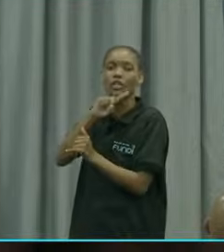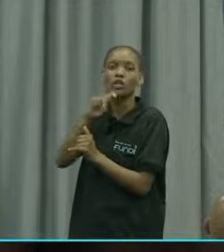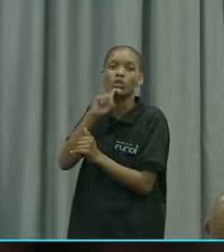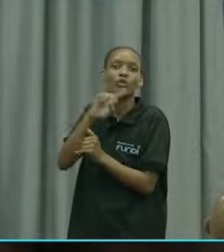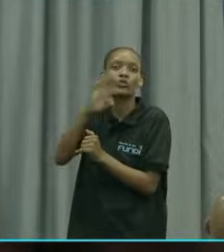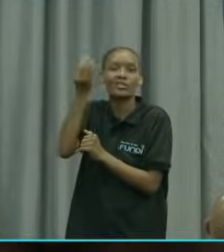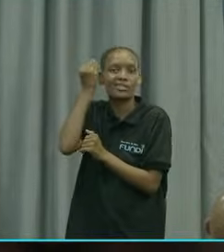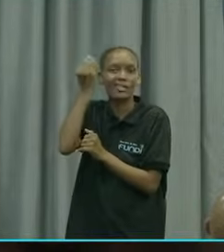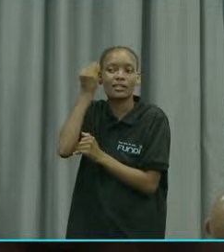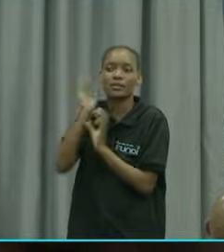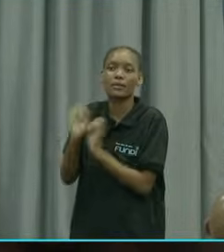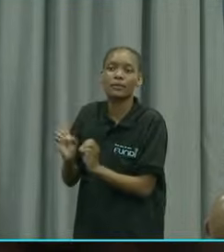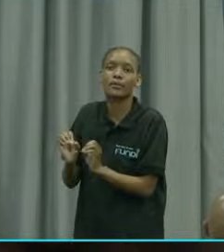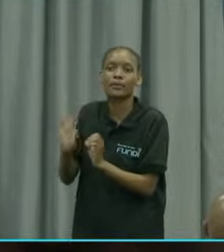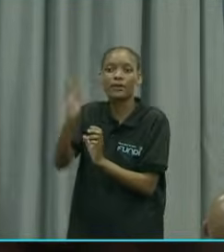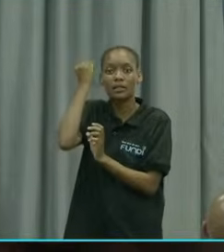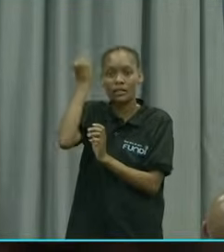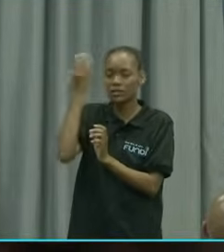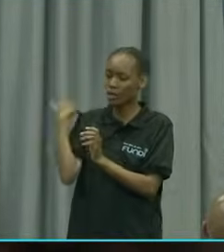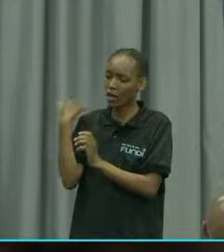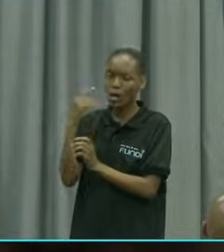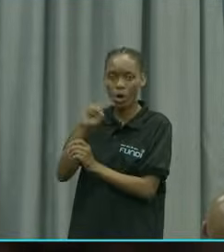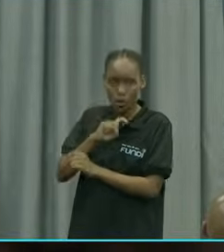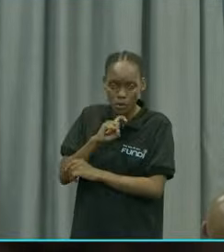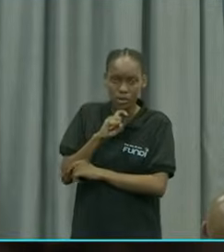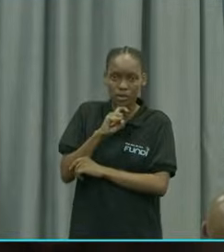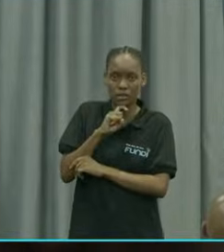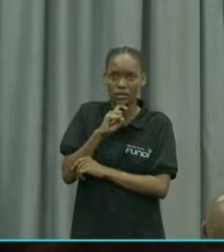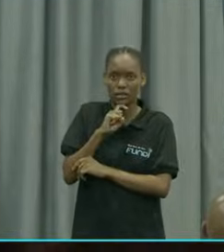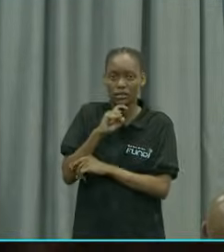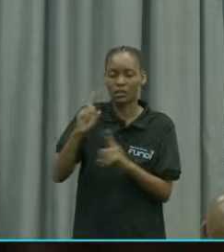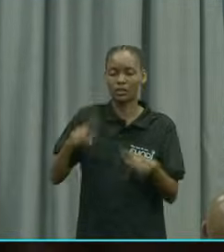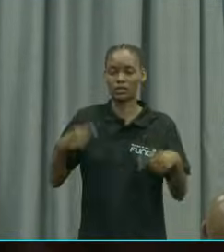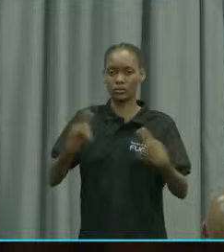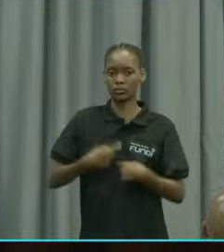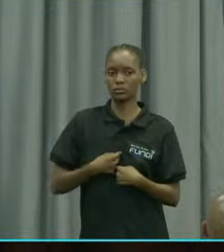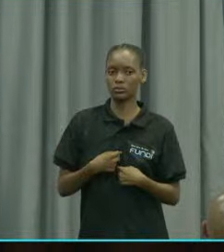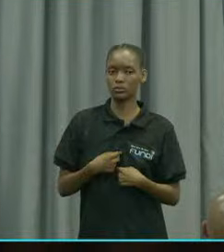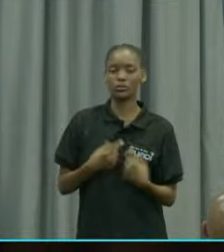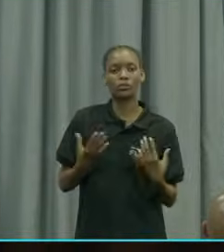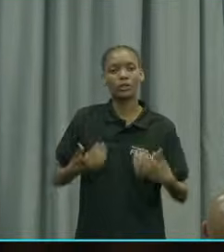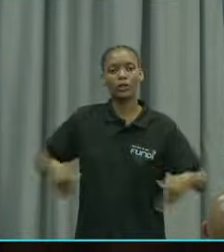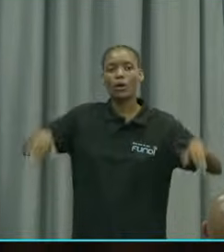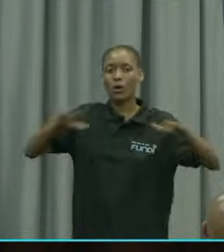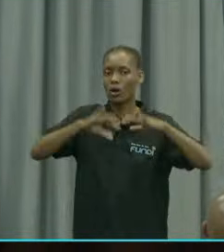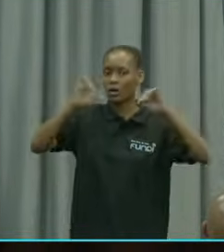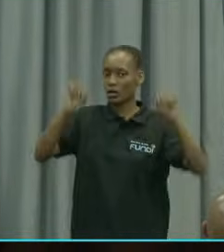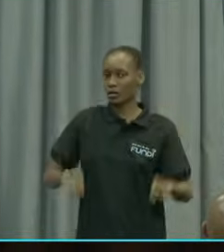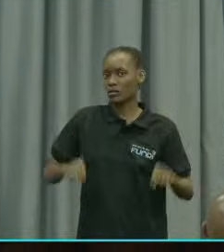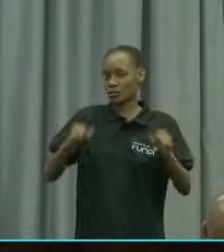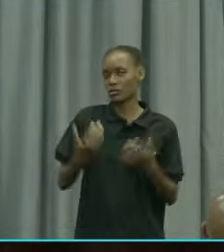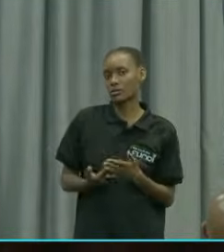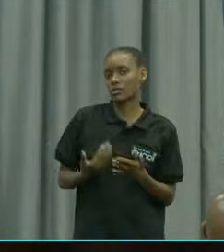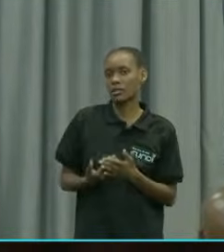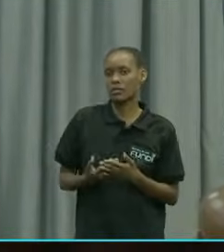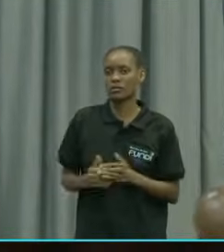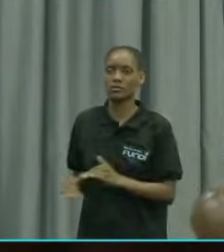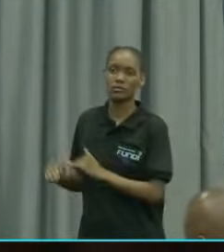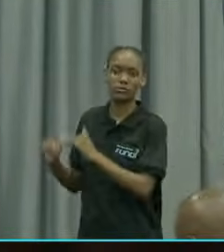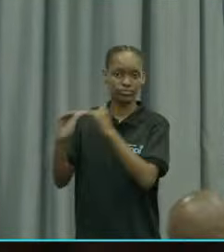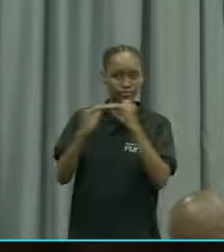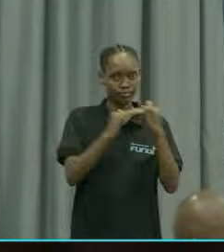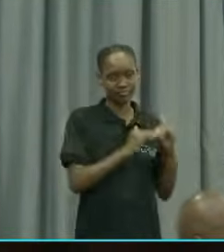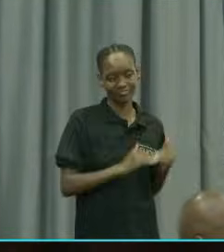is old. And because we can all agree, we cannot move away from equity.